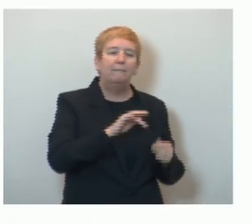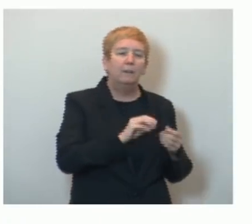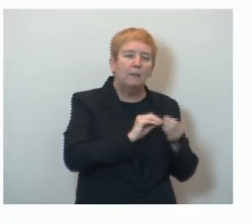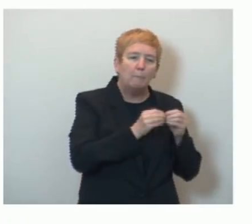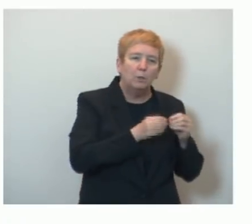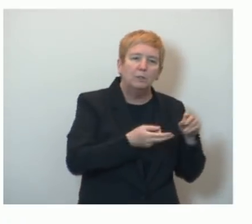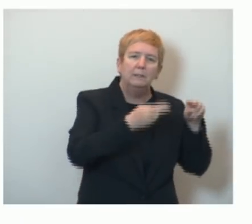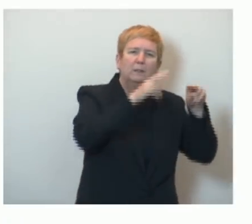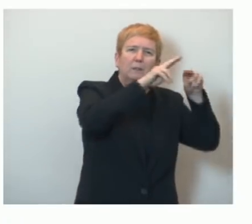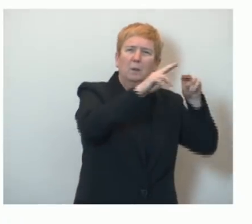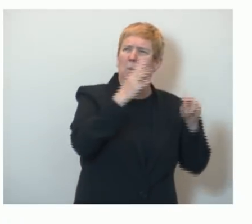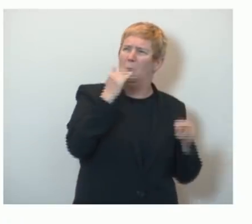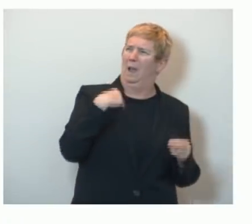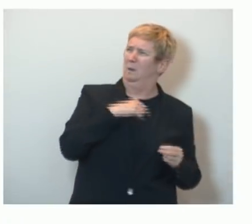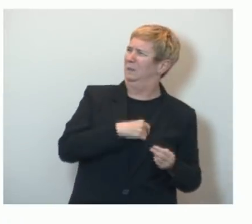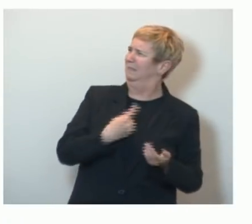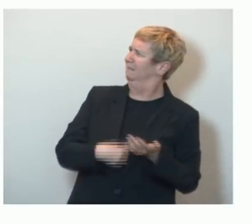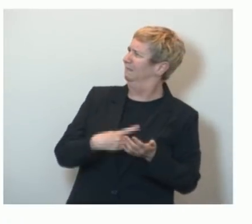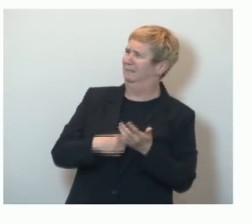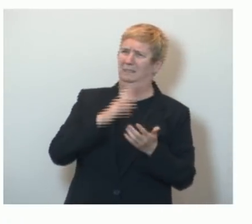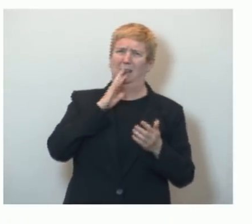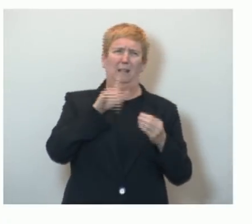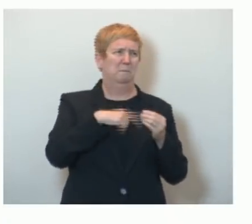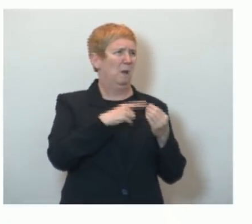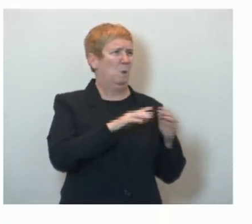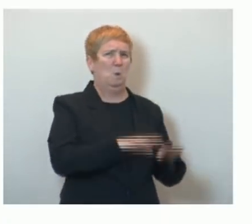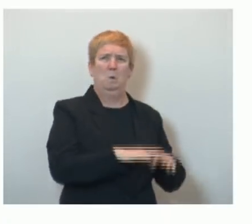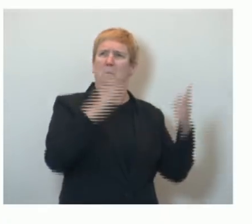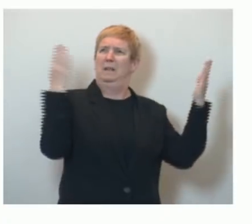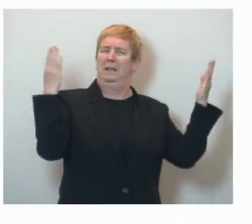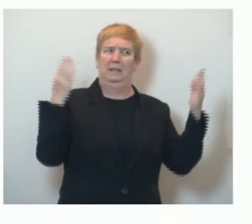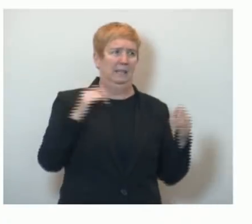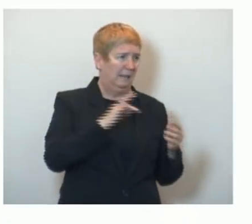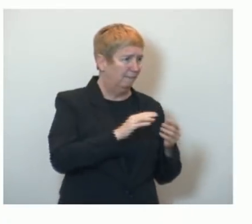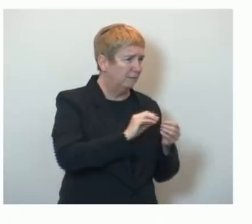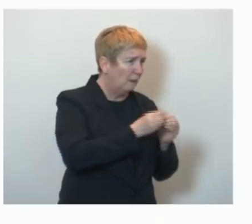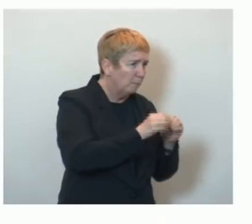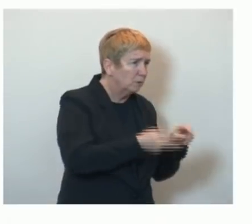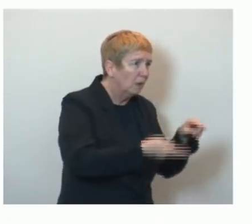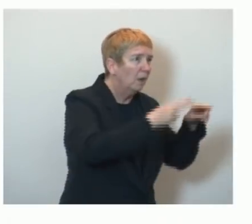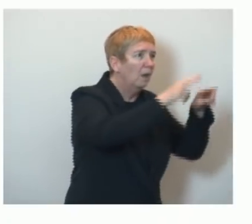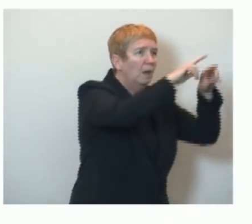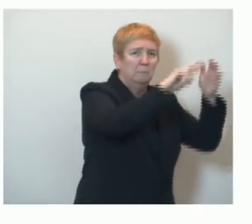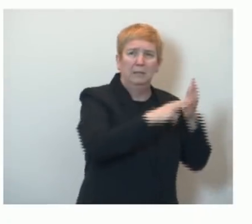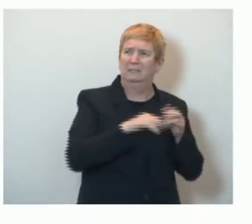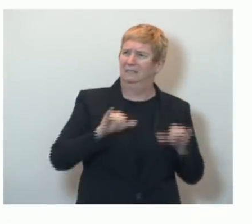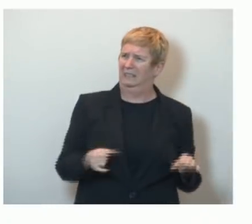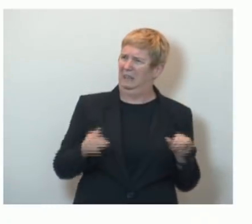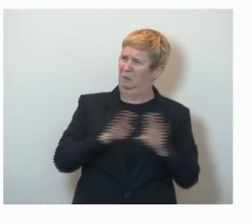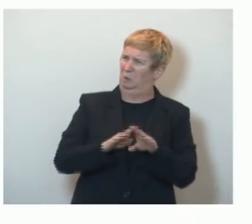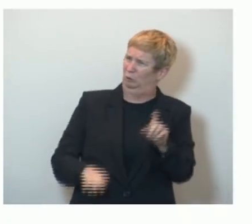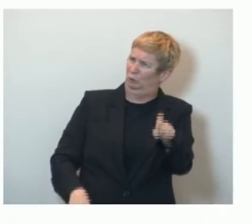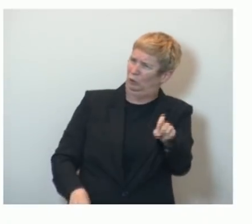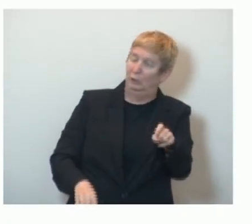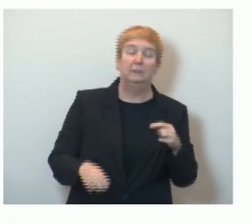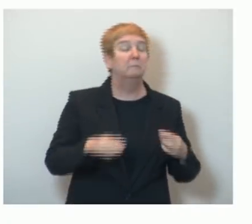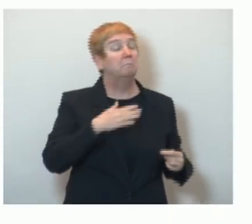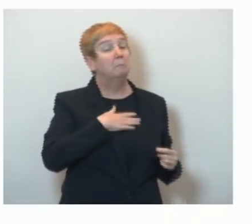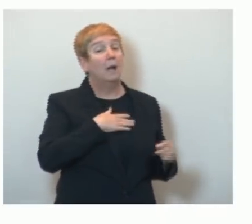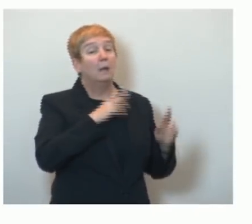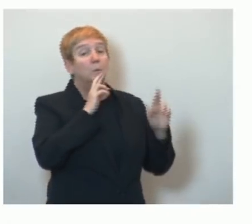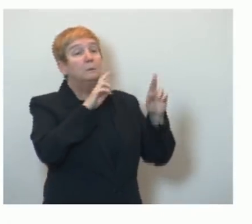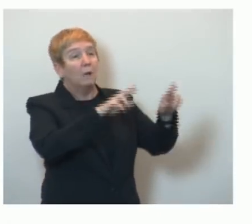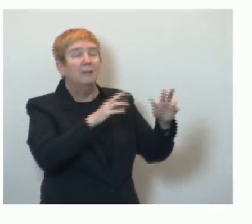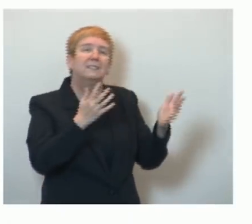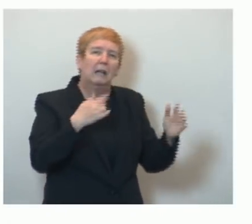why are we even talking about opening things up when we want to keep everything closed? And the answer to that really is, it's clear to